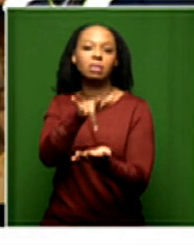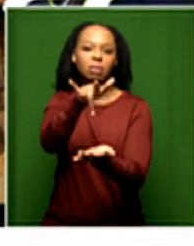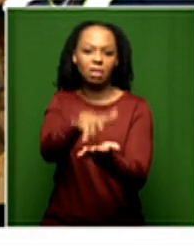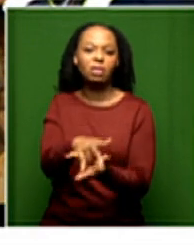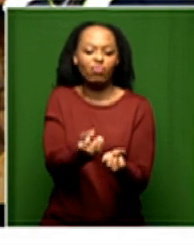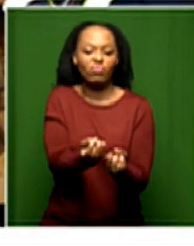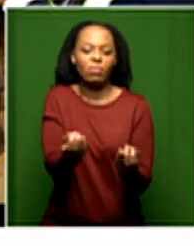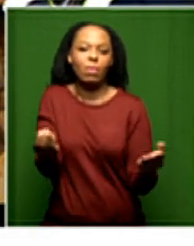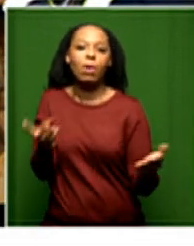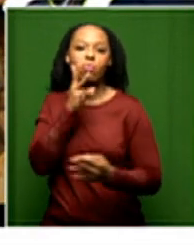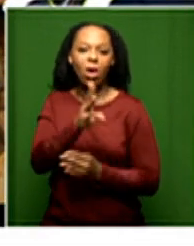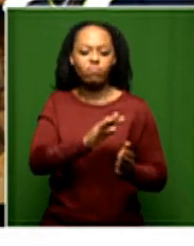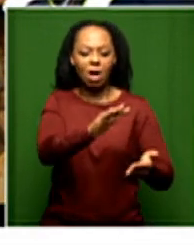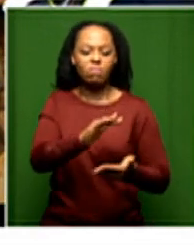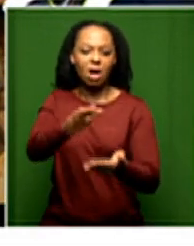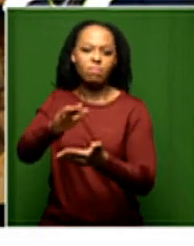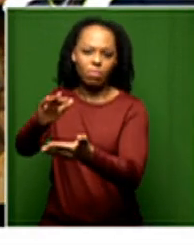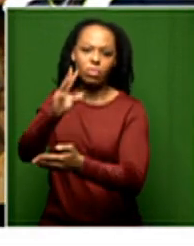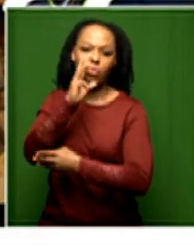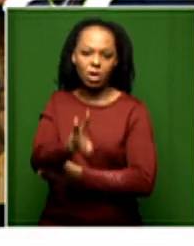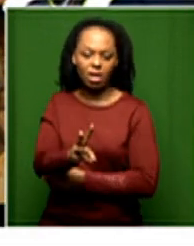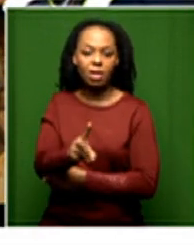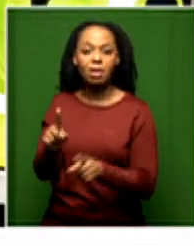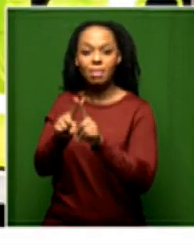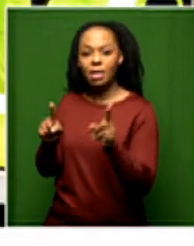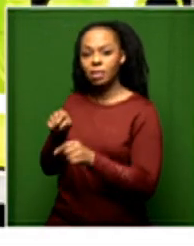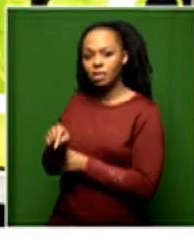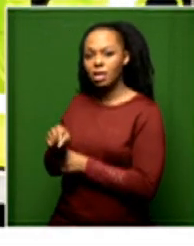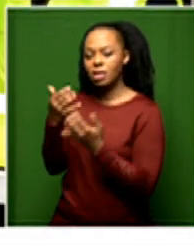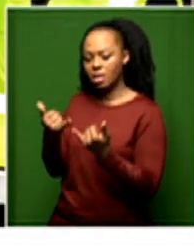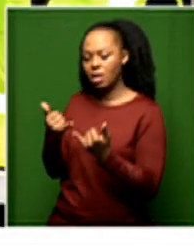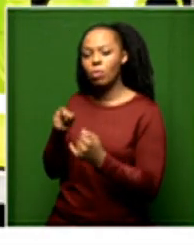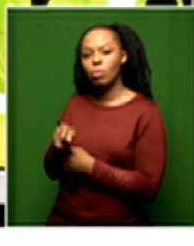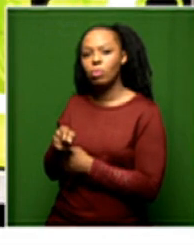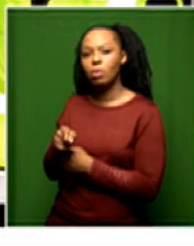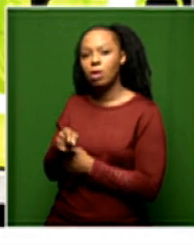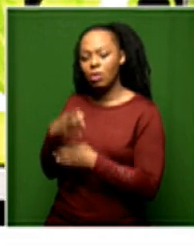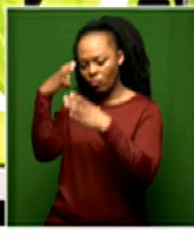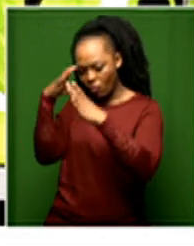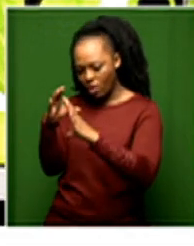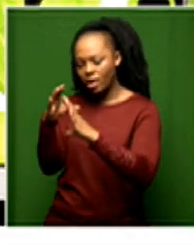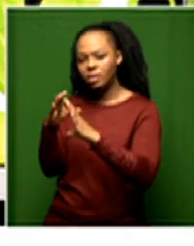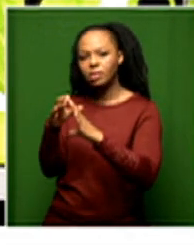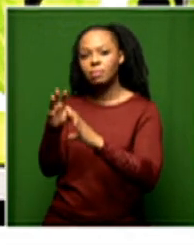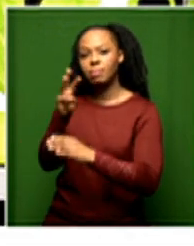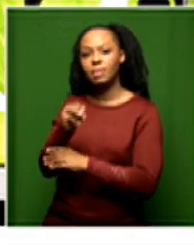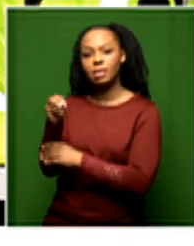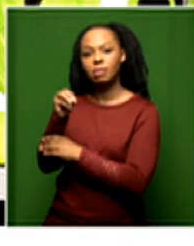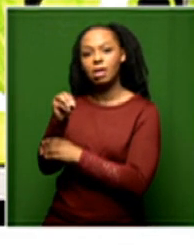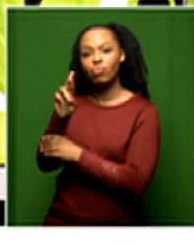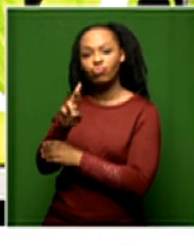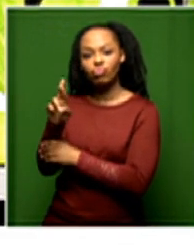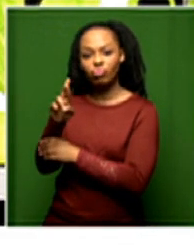seen by or attended to by the Medical Research Council of South Africa. So in that